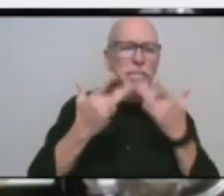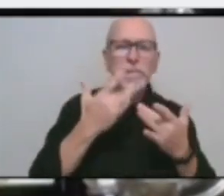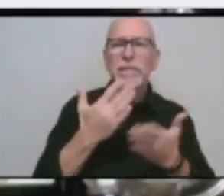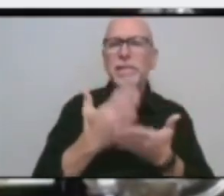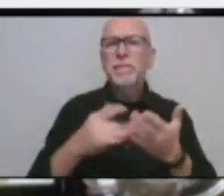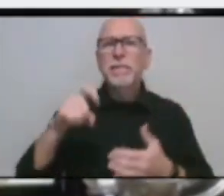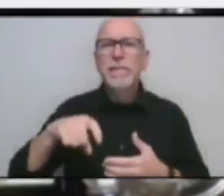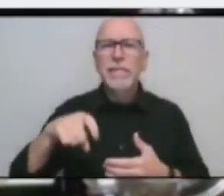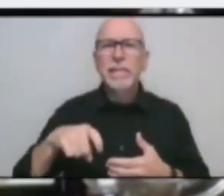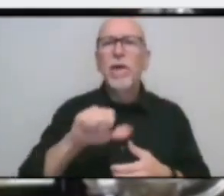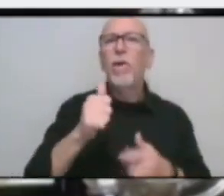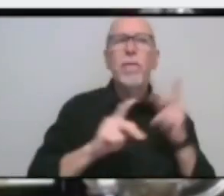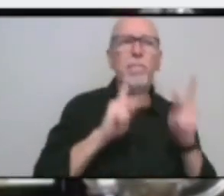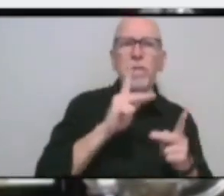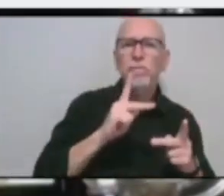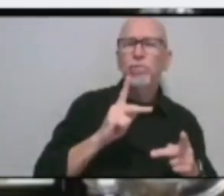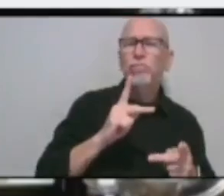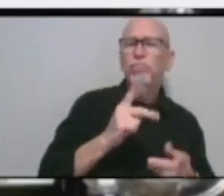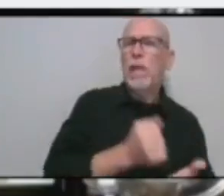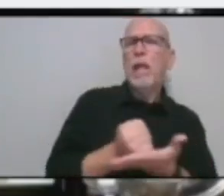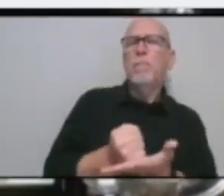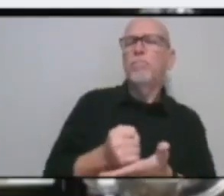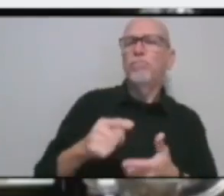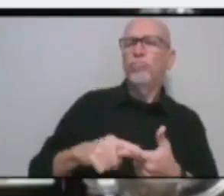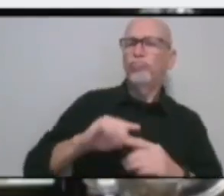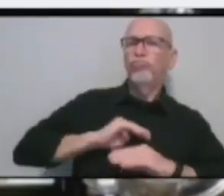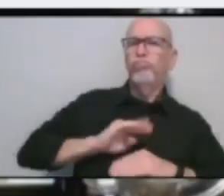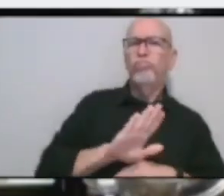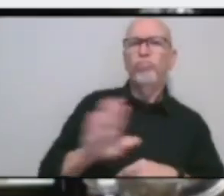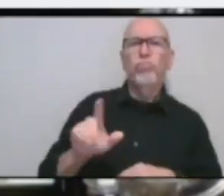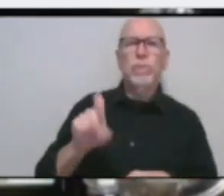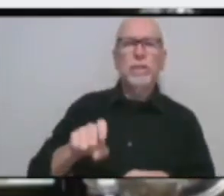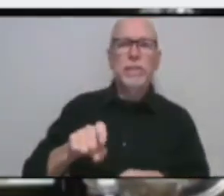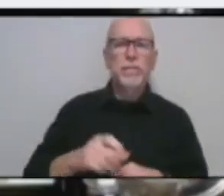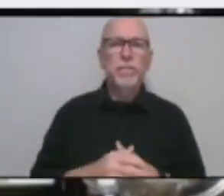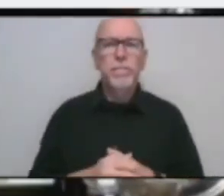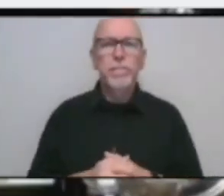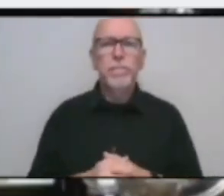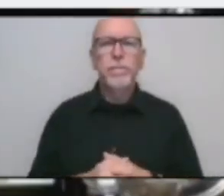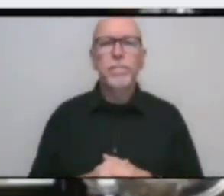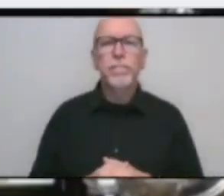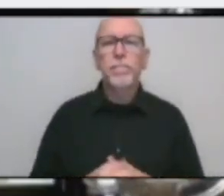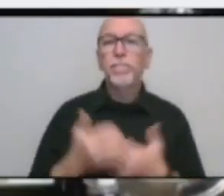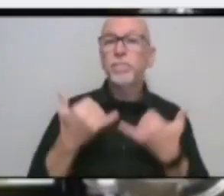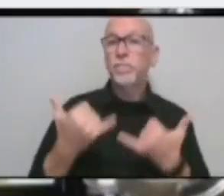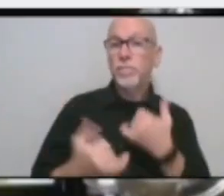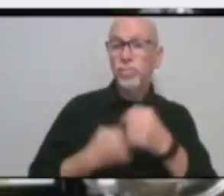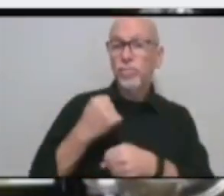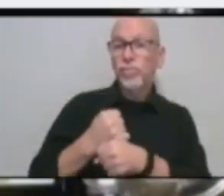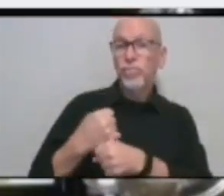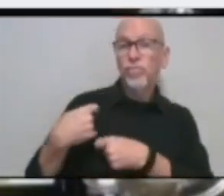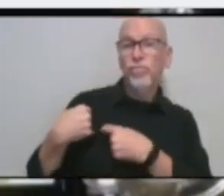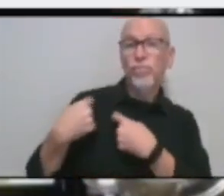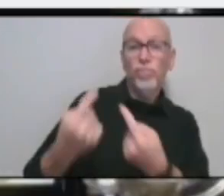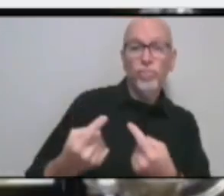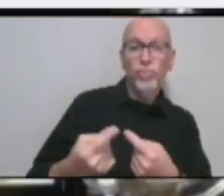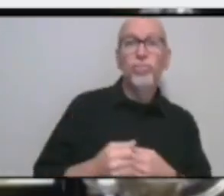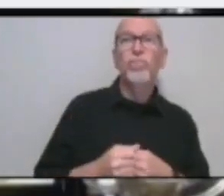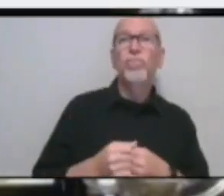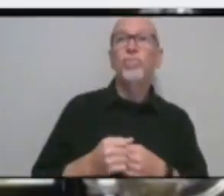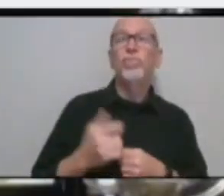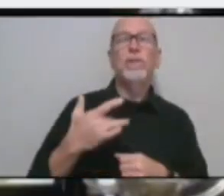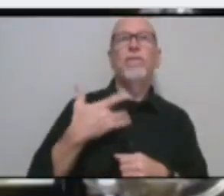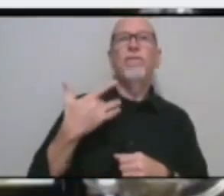help fill that need. This year has reminded us